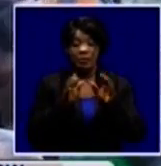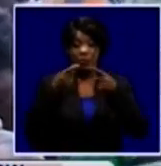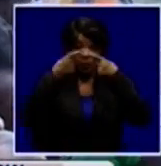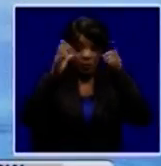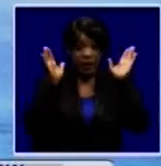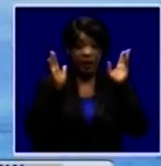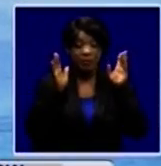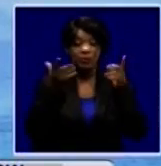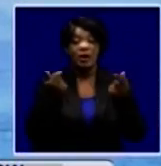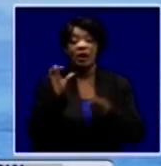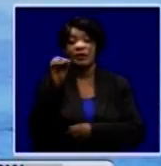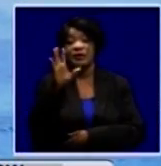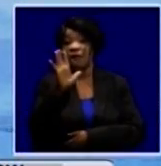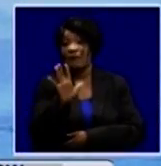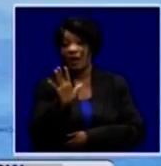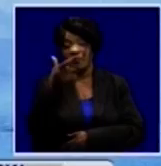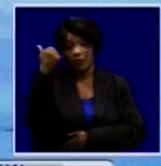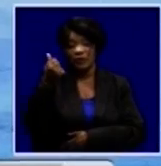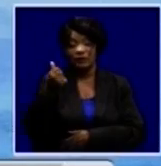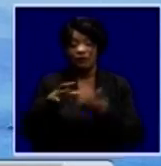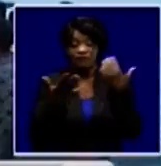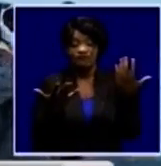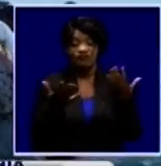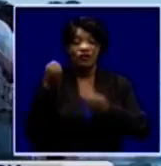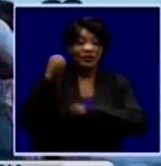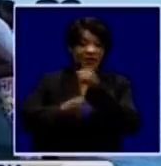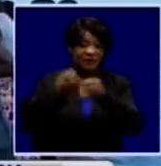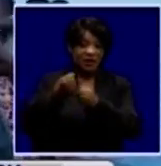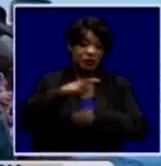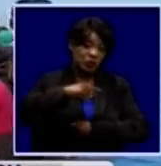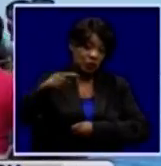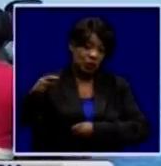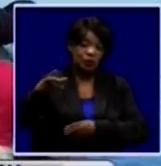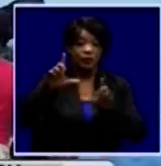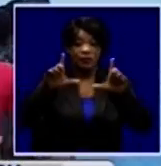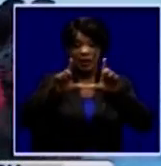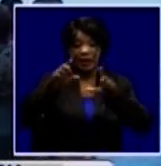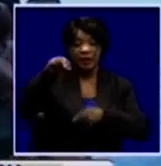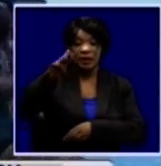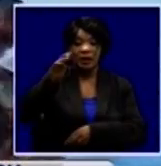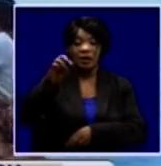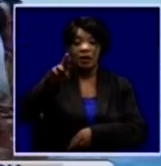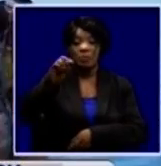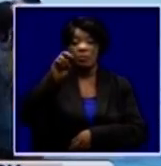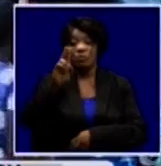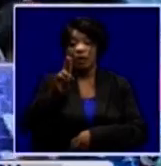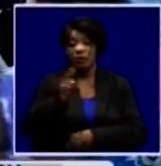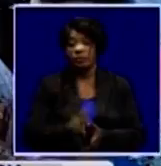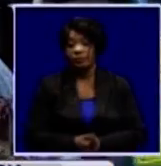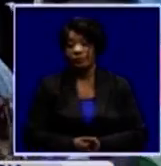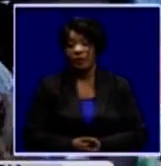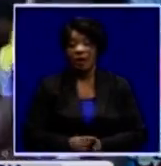4.05. And one by one, the boats arrive. The women quickly rush to the boats before they even dock.